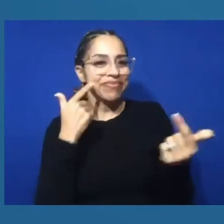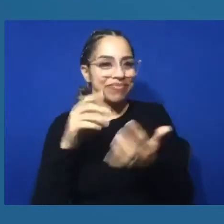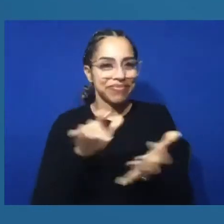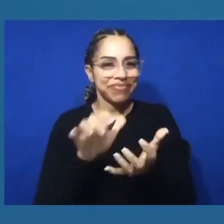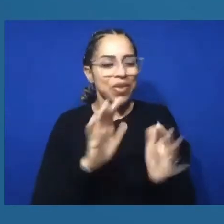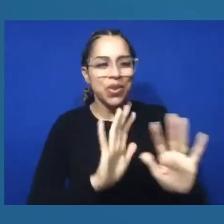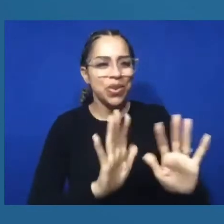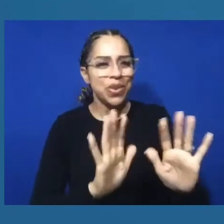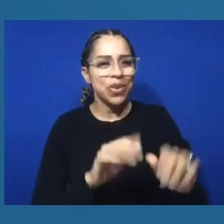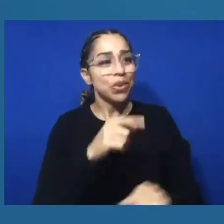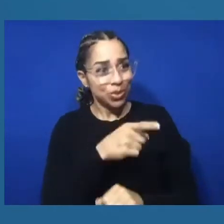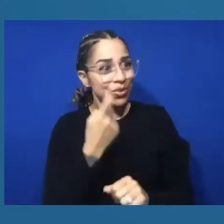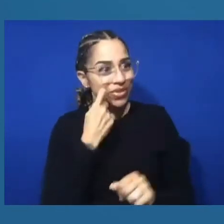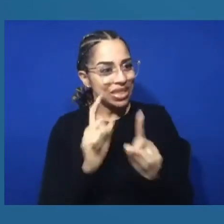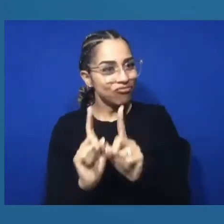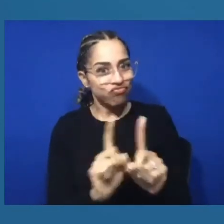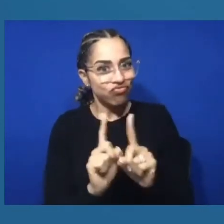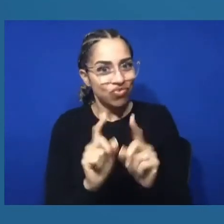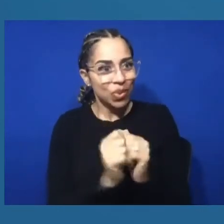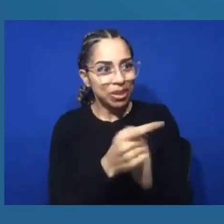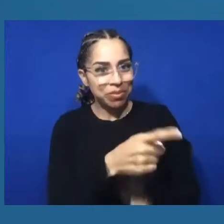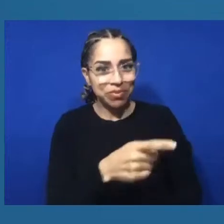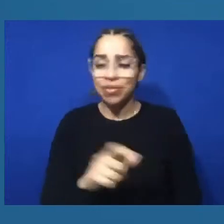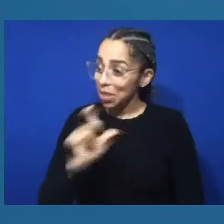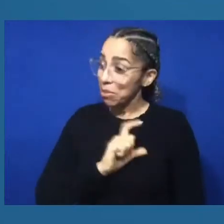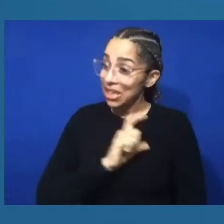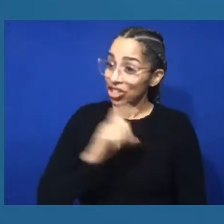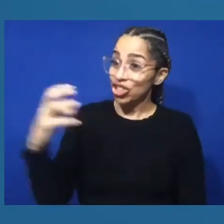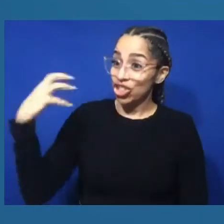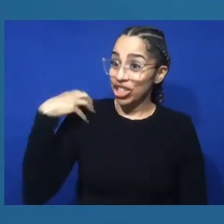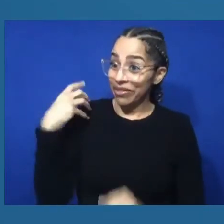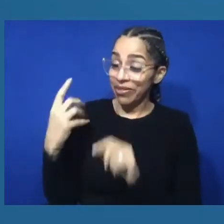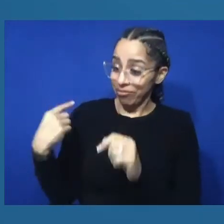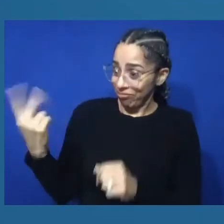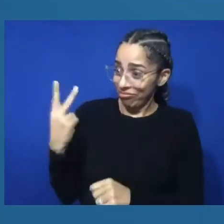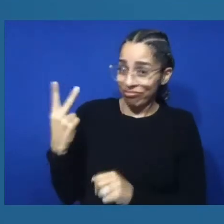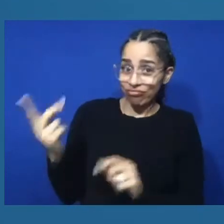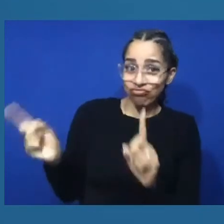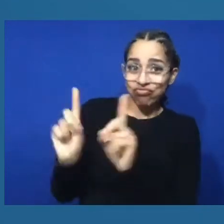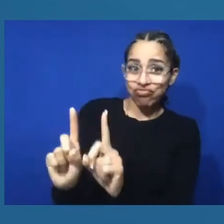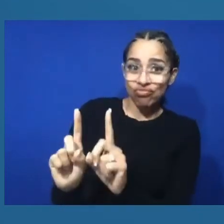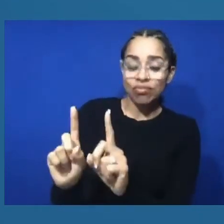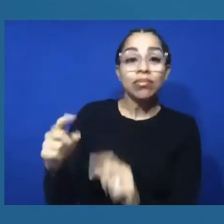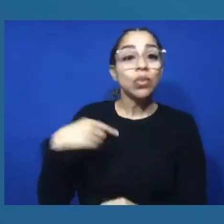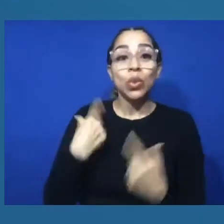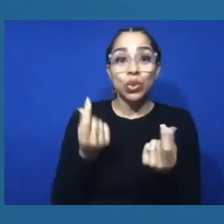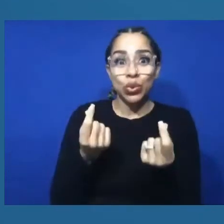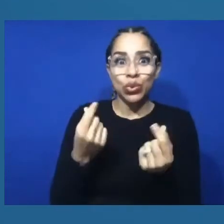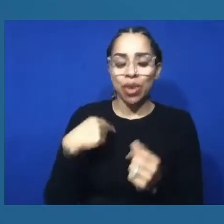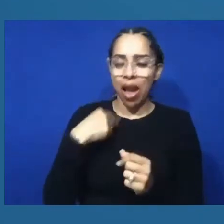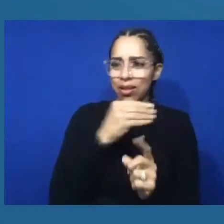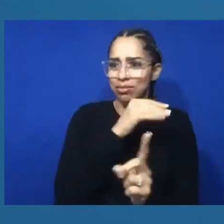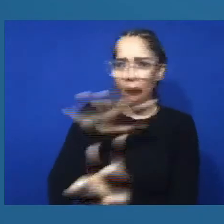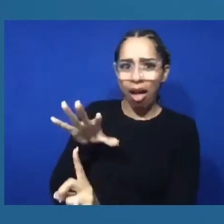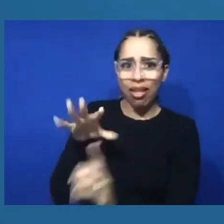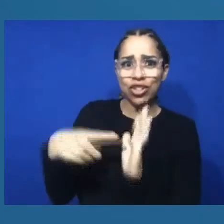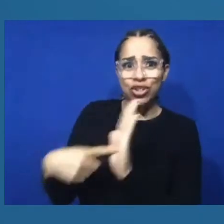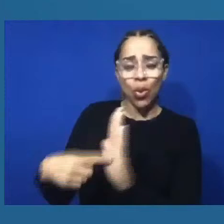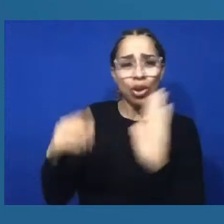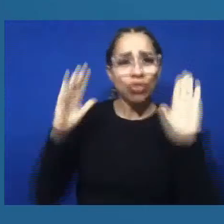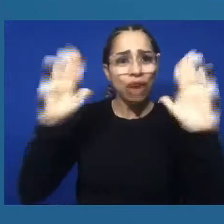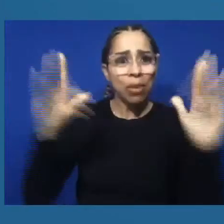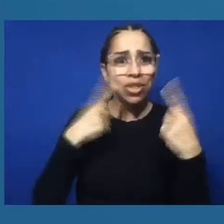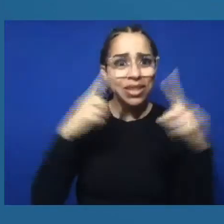No, because he was the chief police at the time, what I was doing was putting a spotlight on the incredible success that the city of Buffalo has